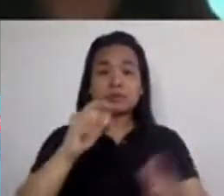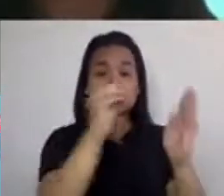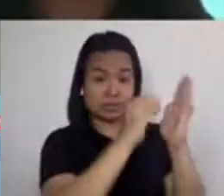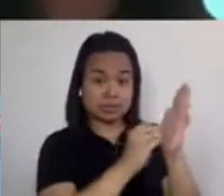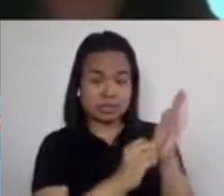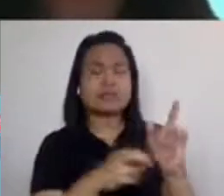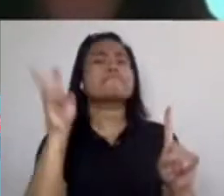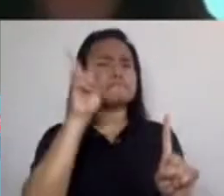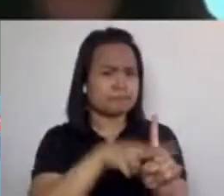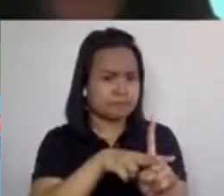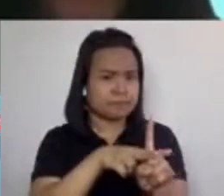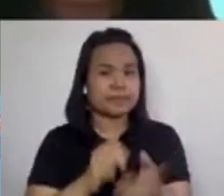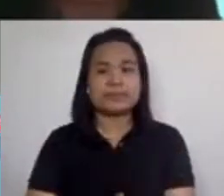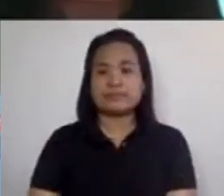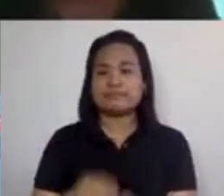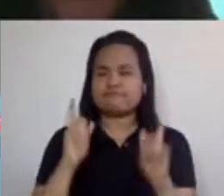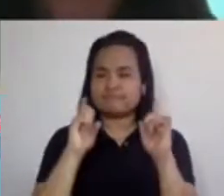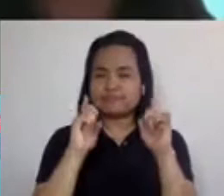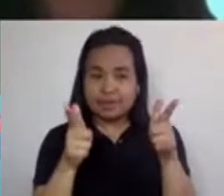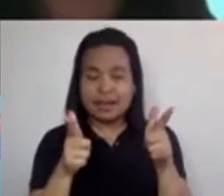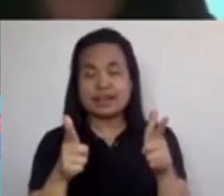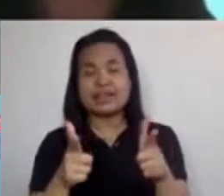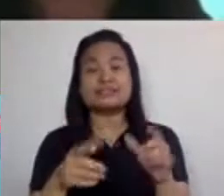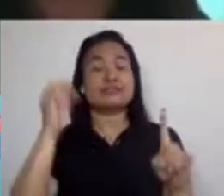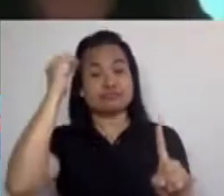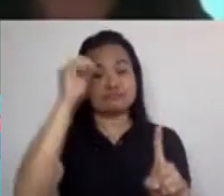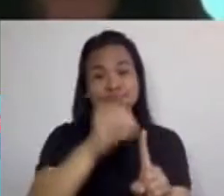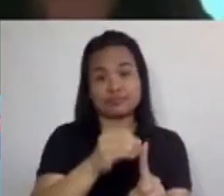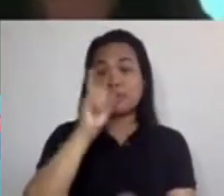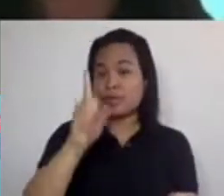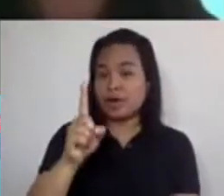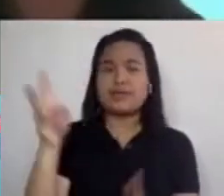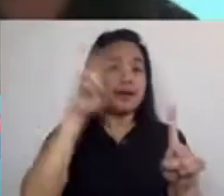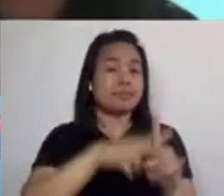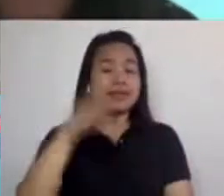a look first at this objective 1. Again, applied knowledge of content within and